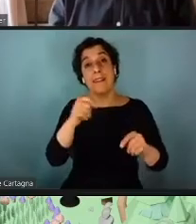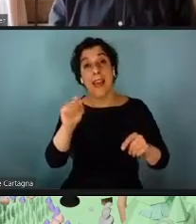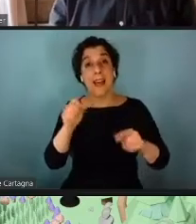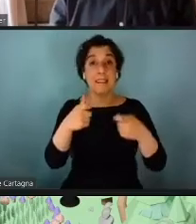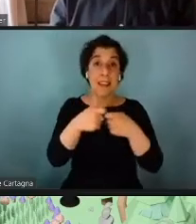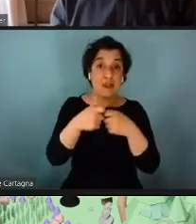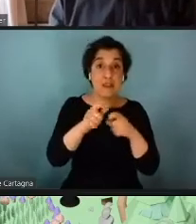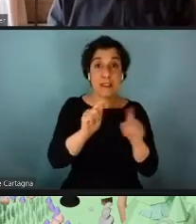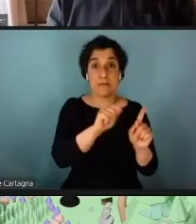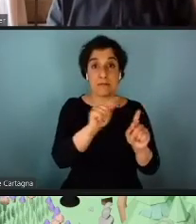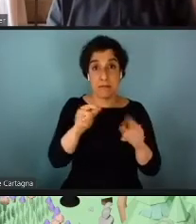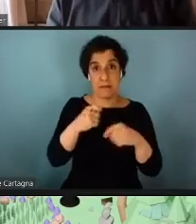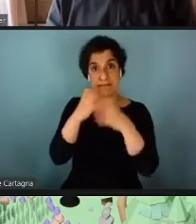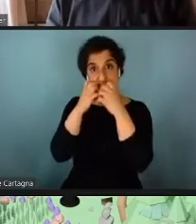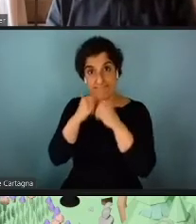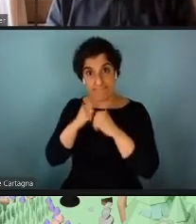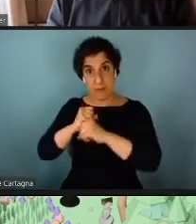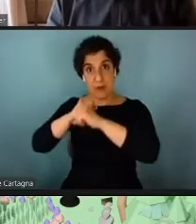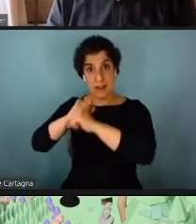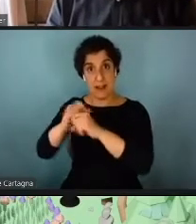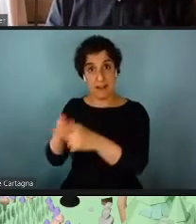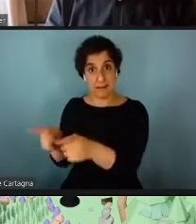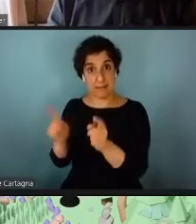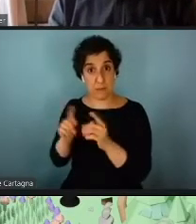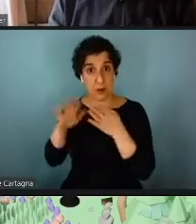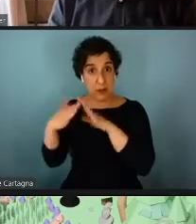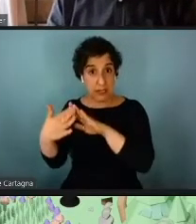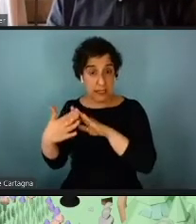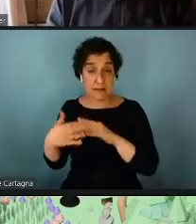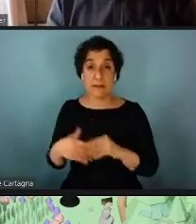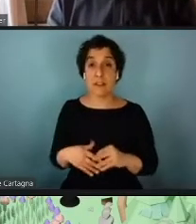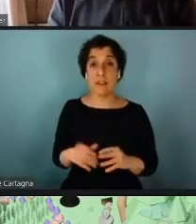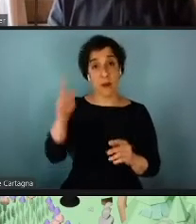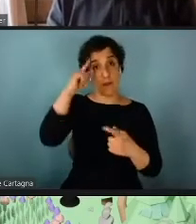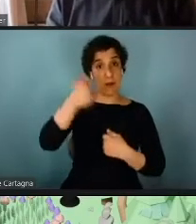are protected. So for me, it really comes down to